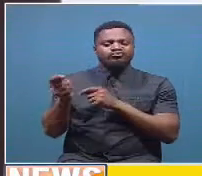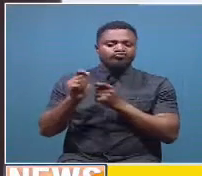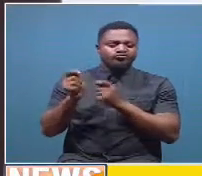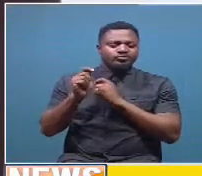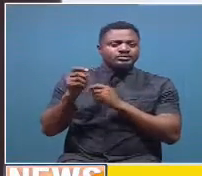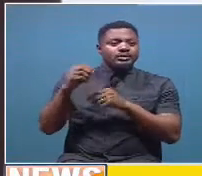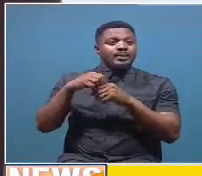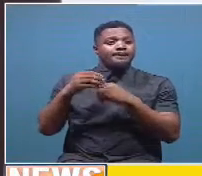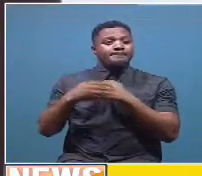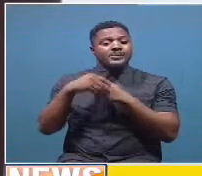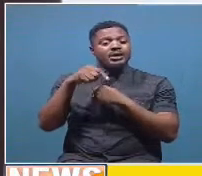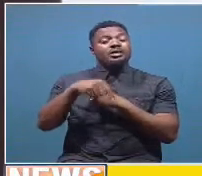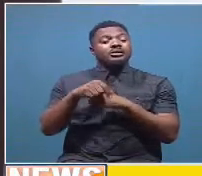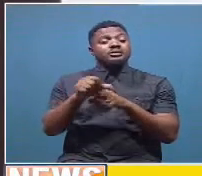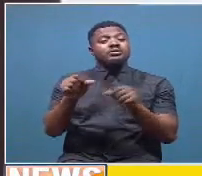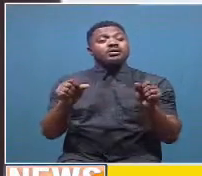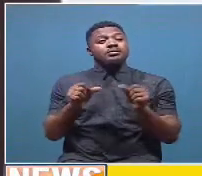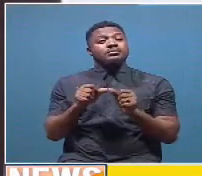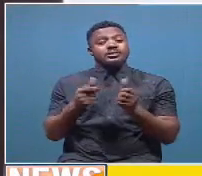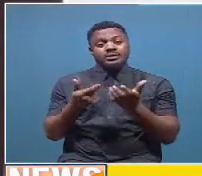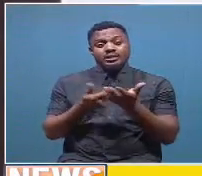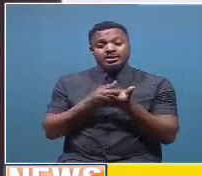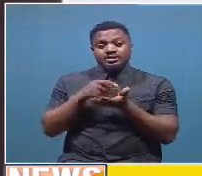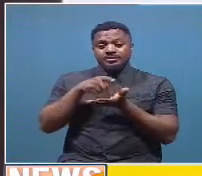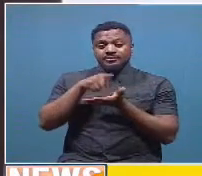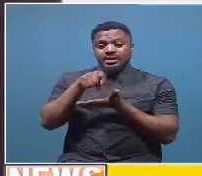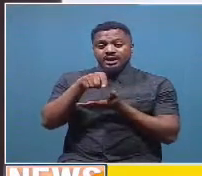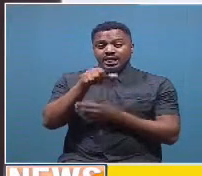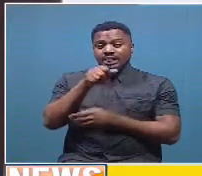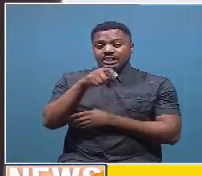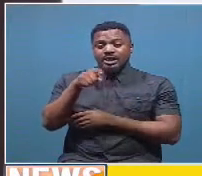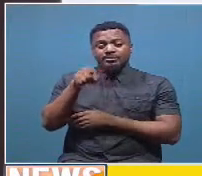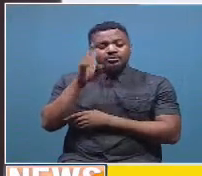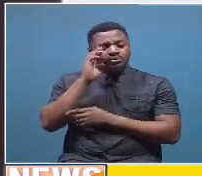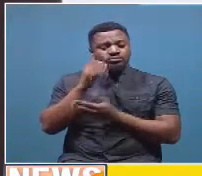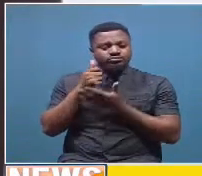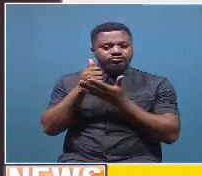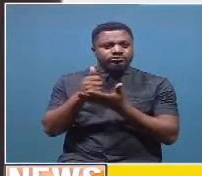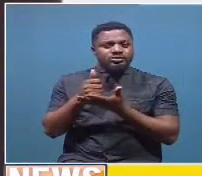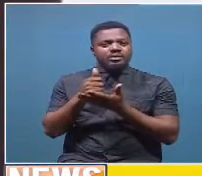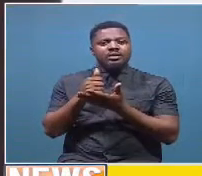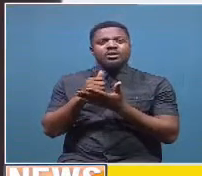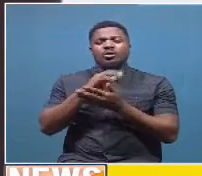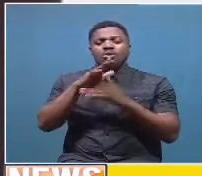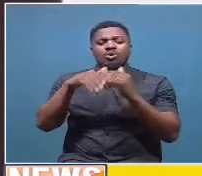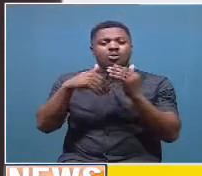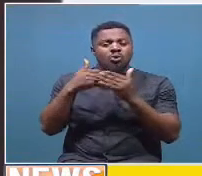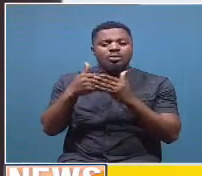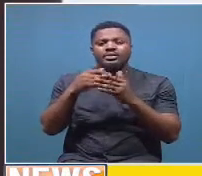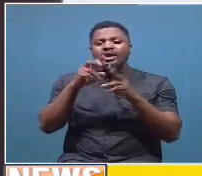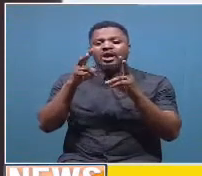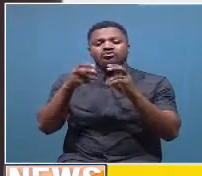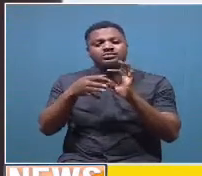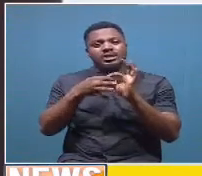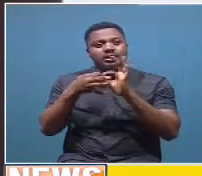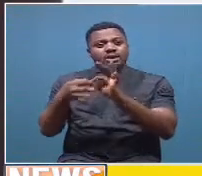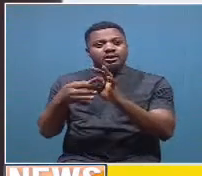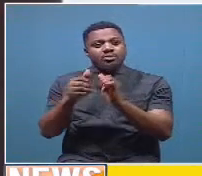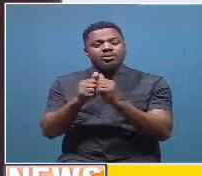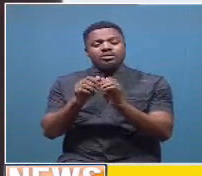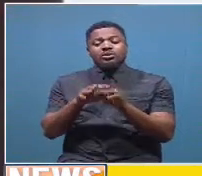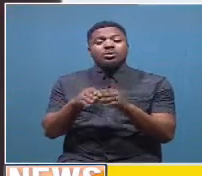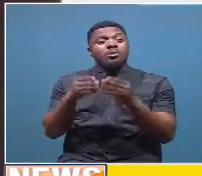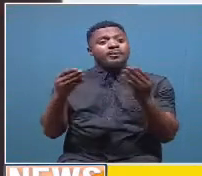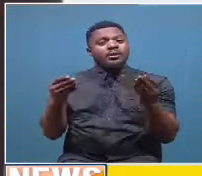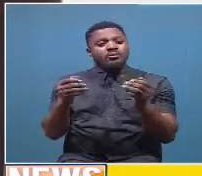banking space. Ghana Pay takes care of the bottlenecks associated with the